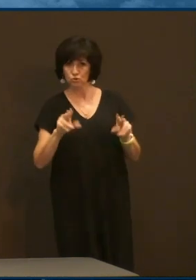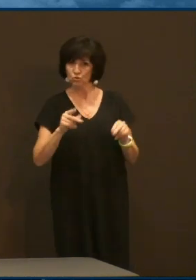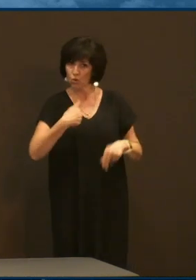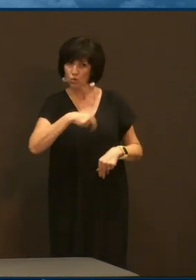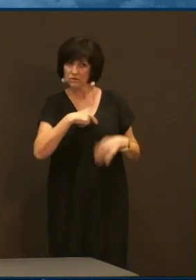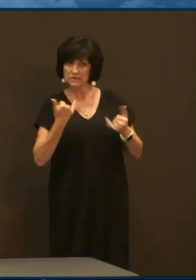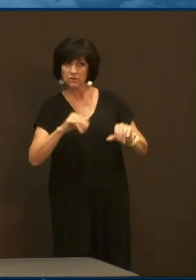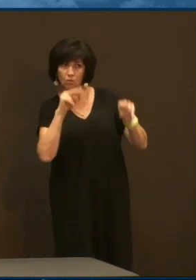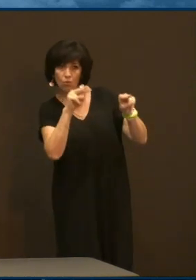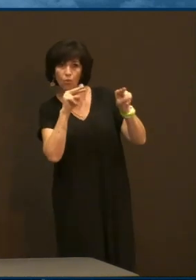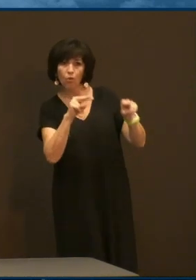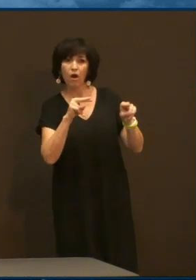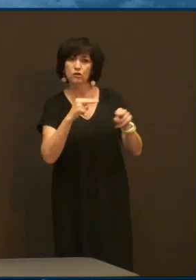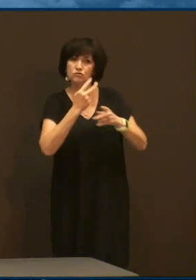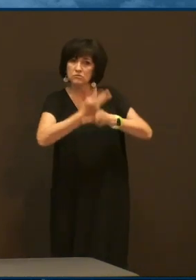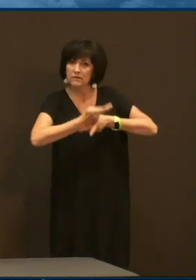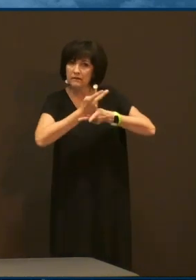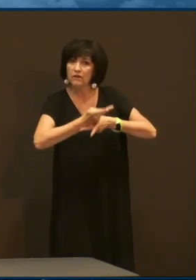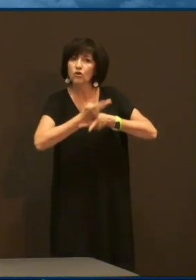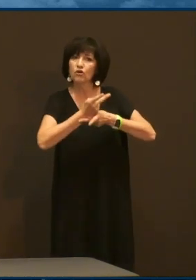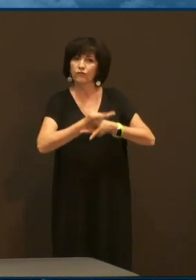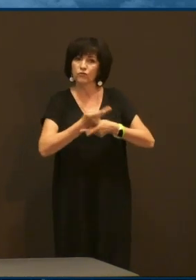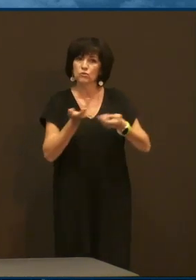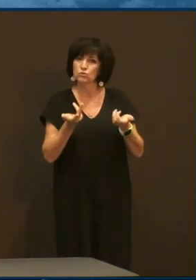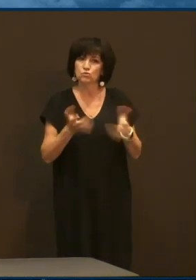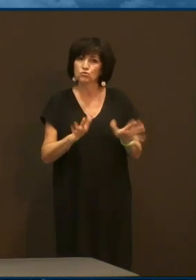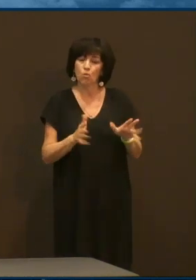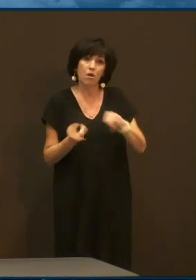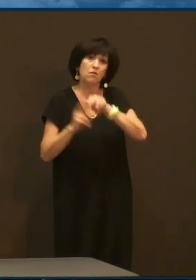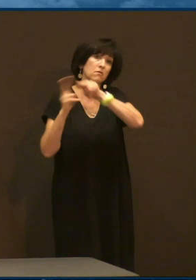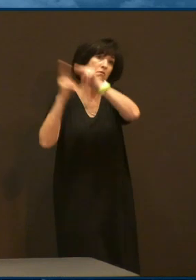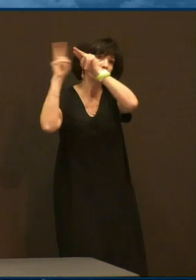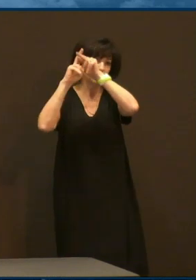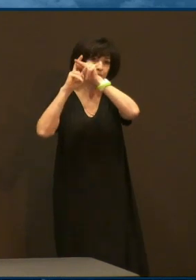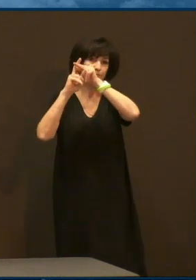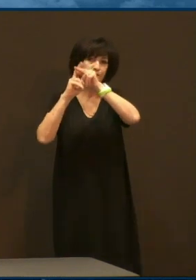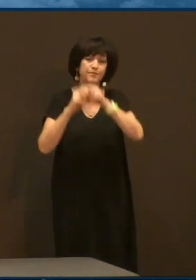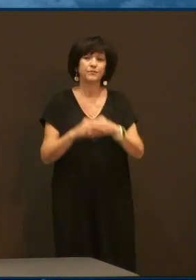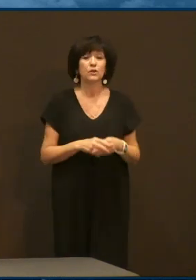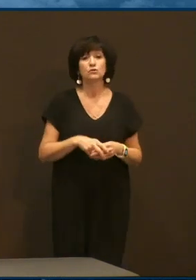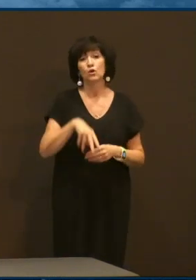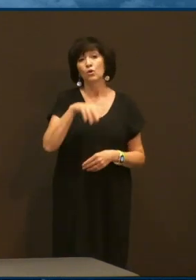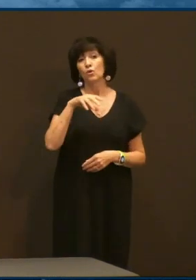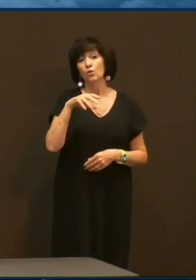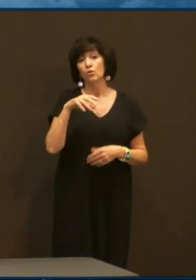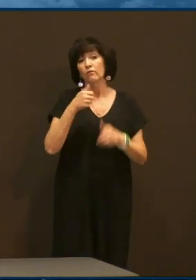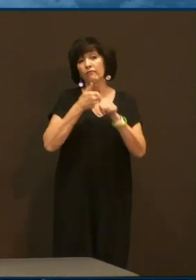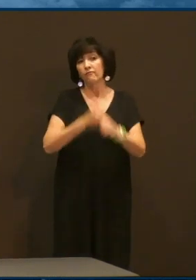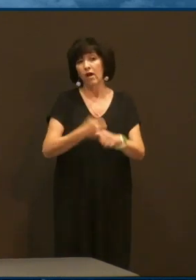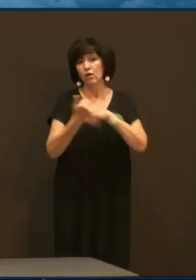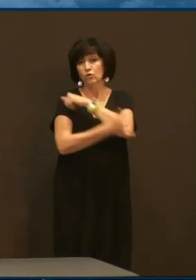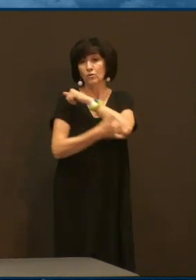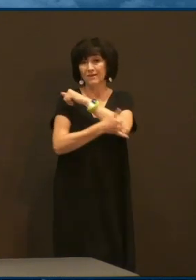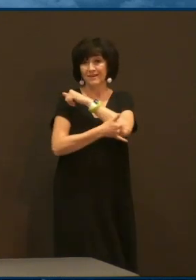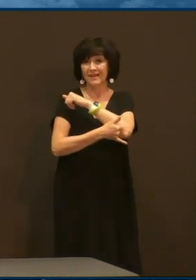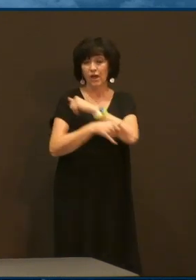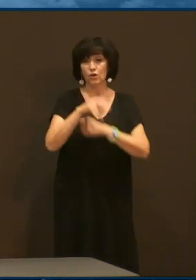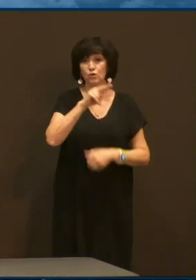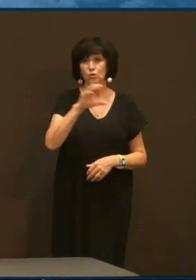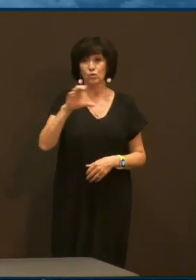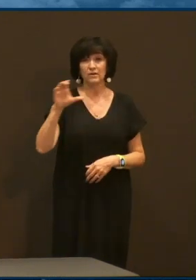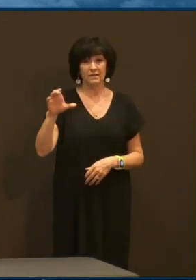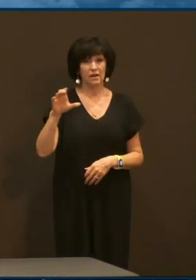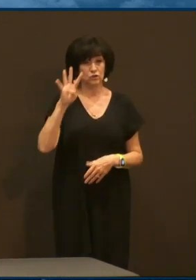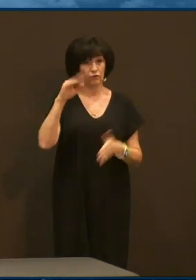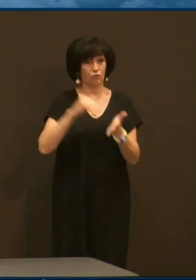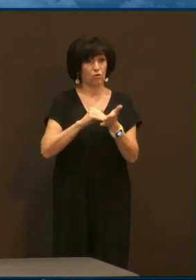in our communities. So almost 4,700 positive cases in Newcastle County. They're evening up with Kent County,